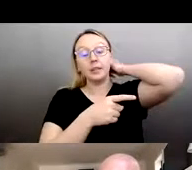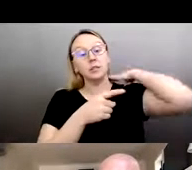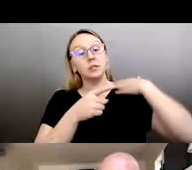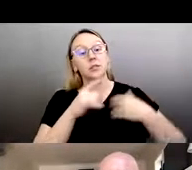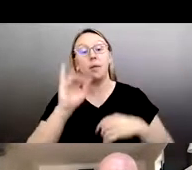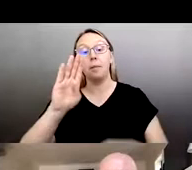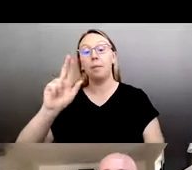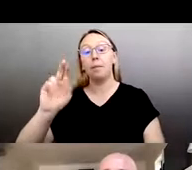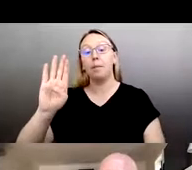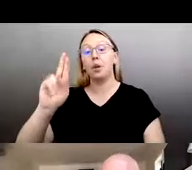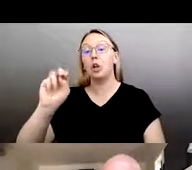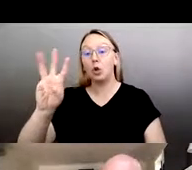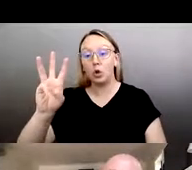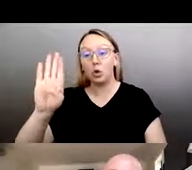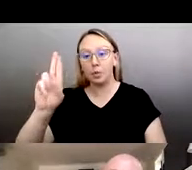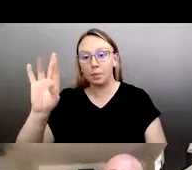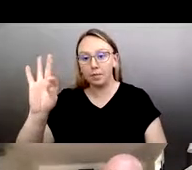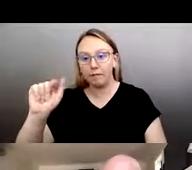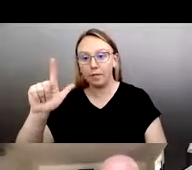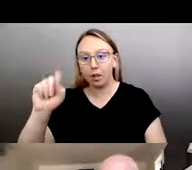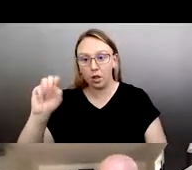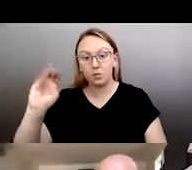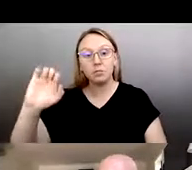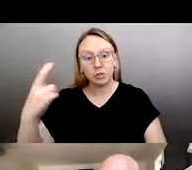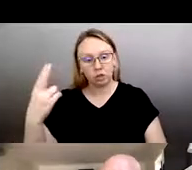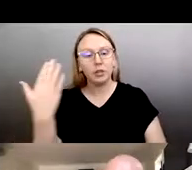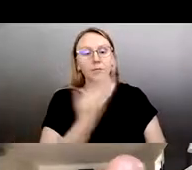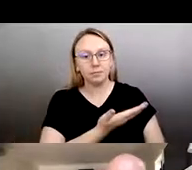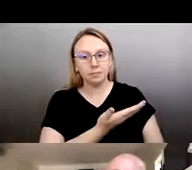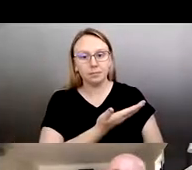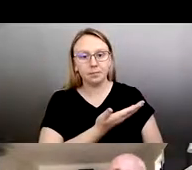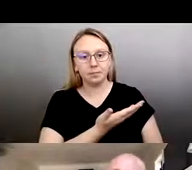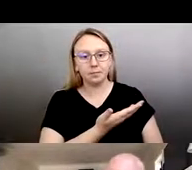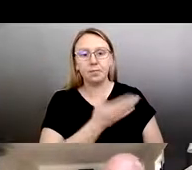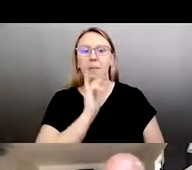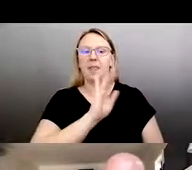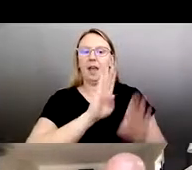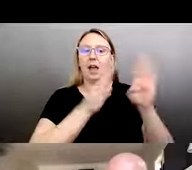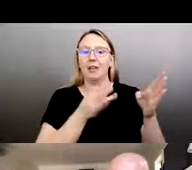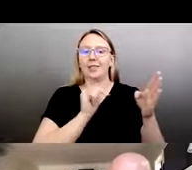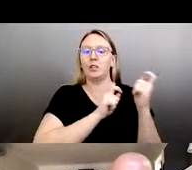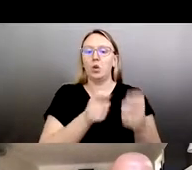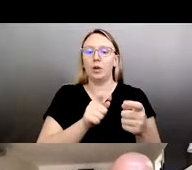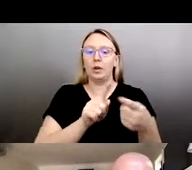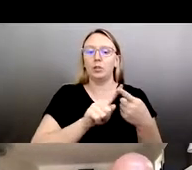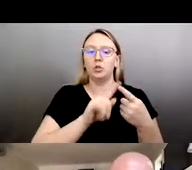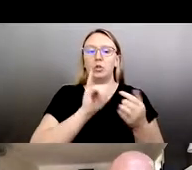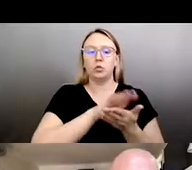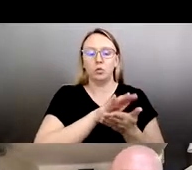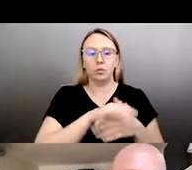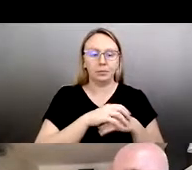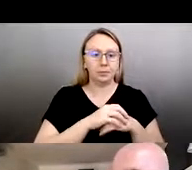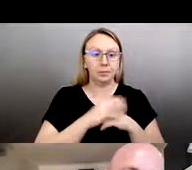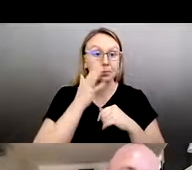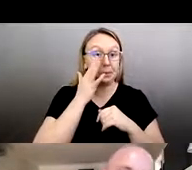George Veranda. This shot of the interior gives you a sense of the kind of amazing modern feeling that it has. And Roger